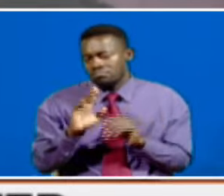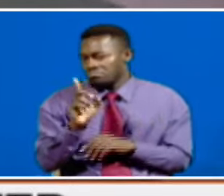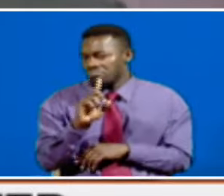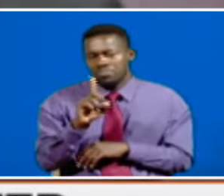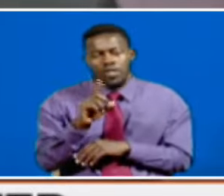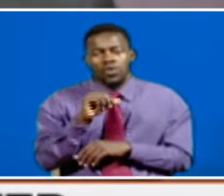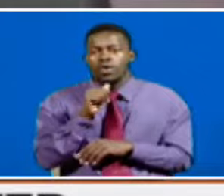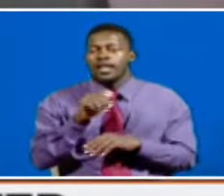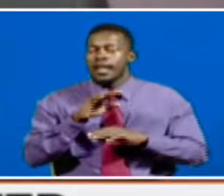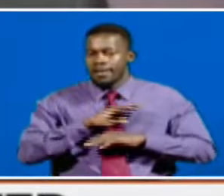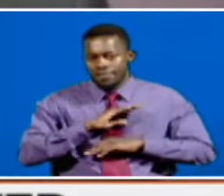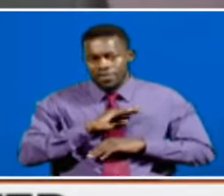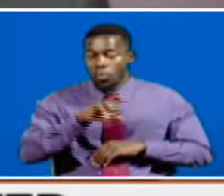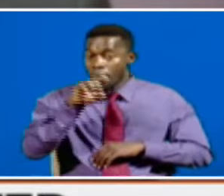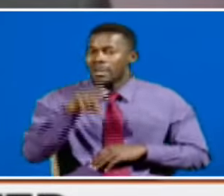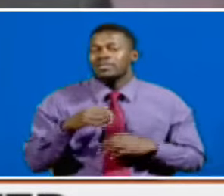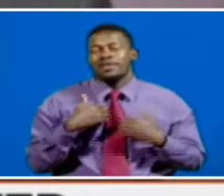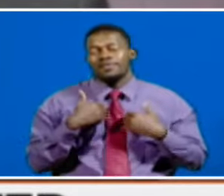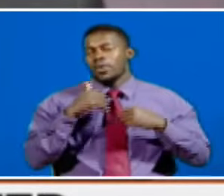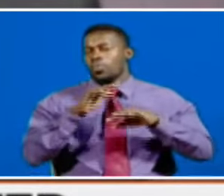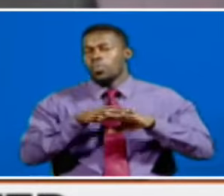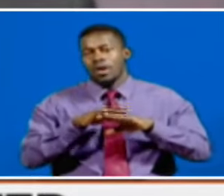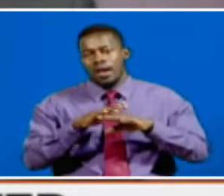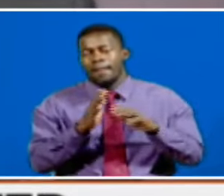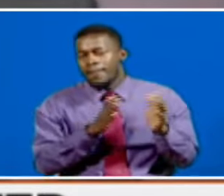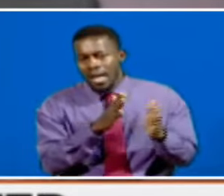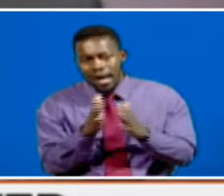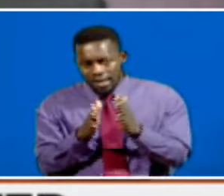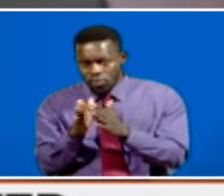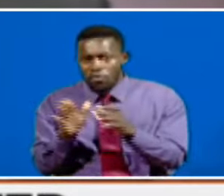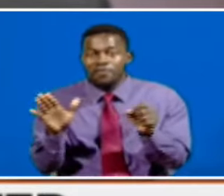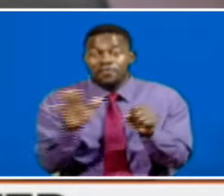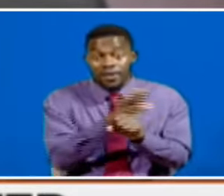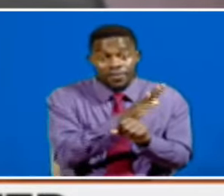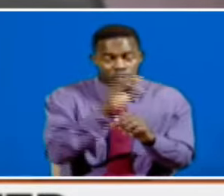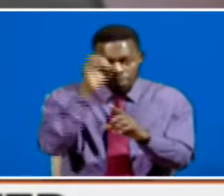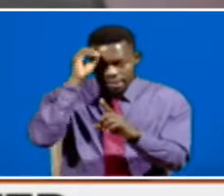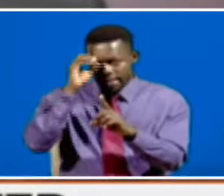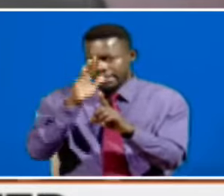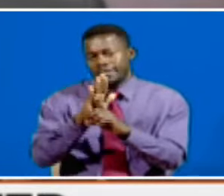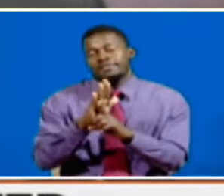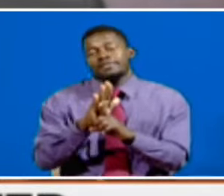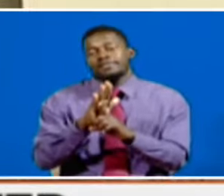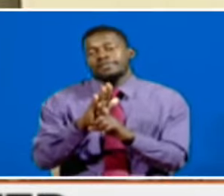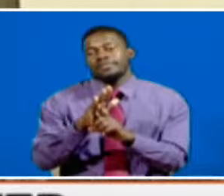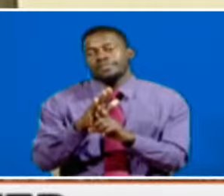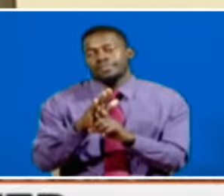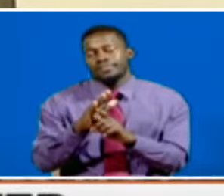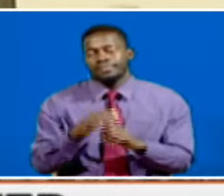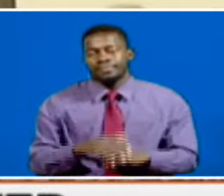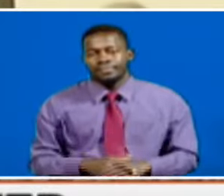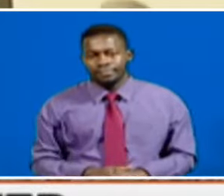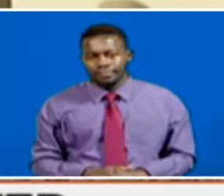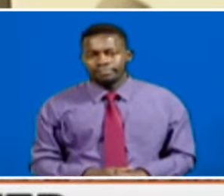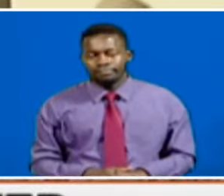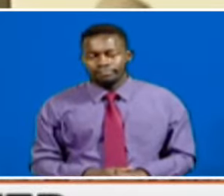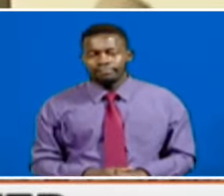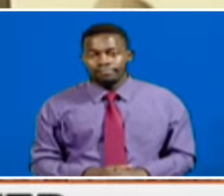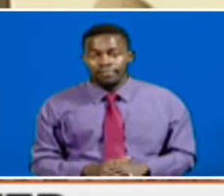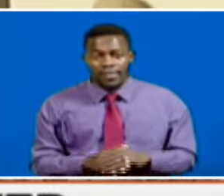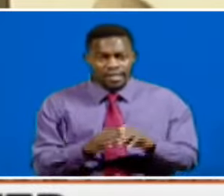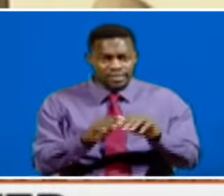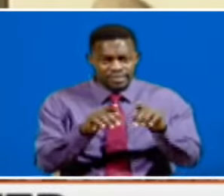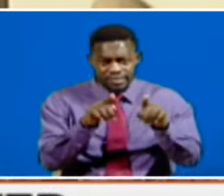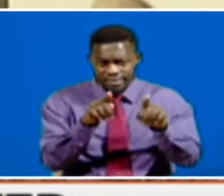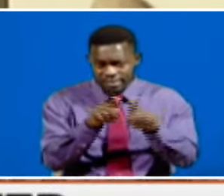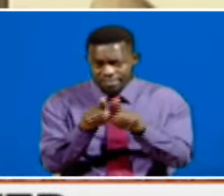the plan you present to fulfill that objective is very scanty. While faulting the provisions